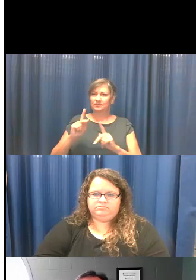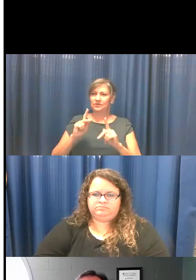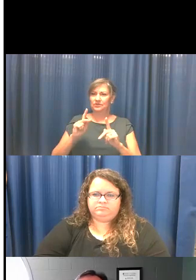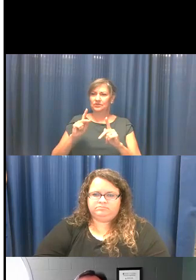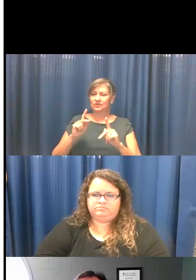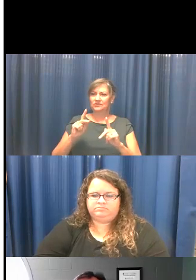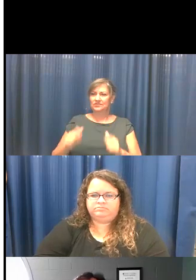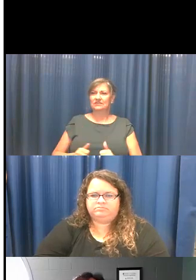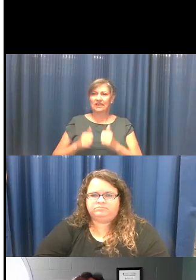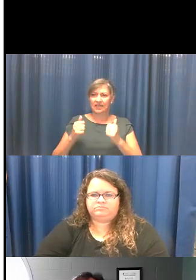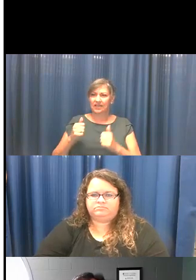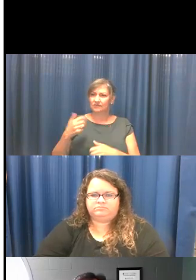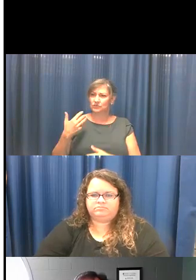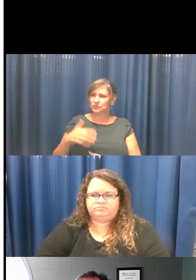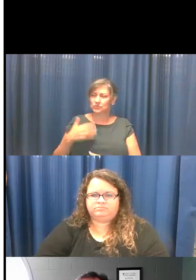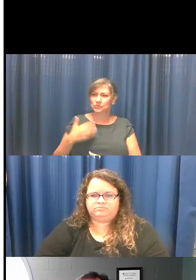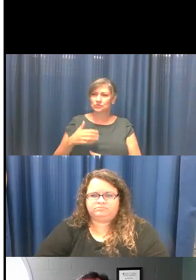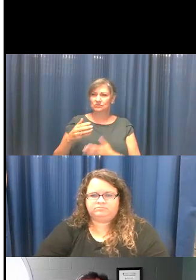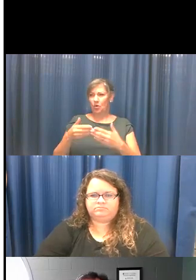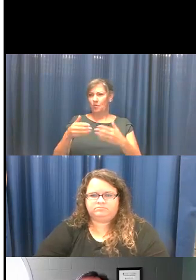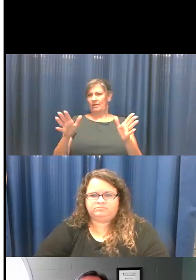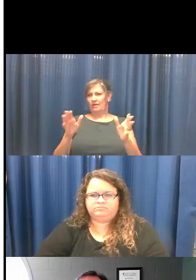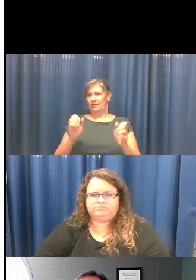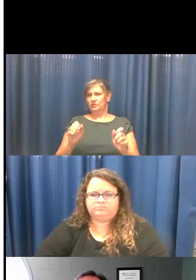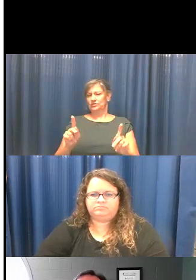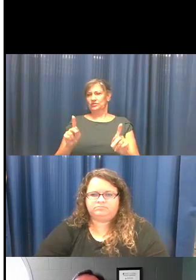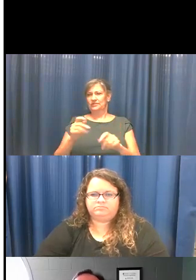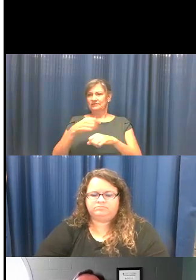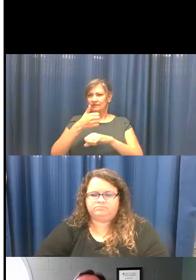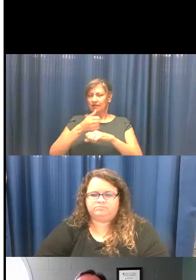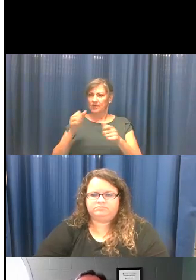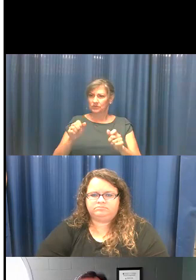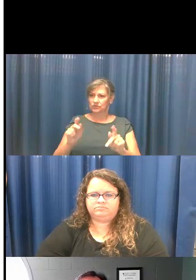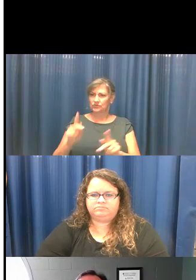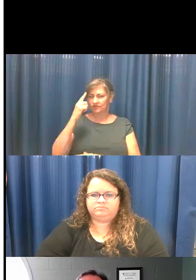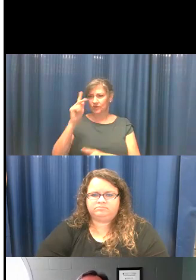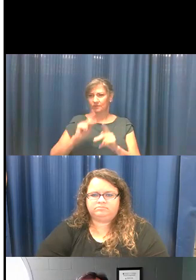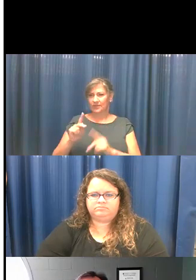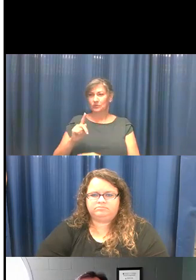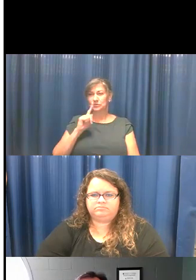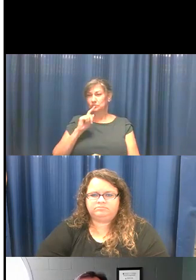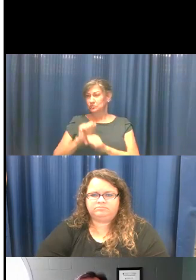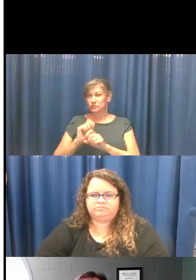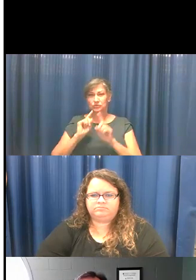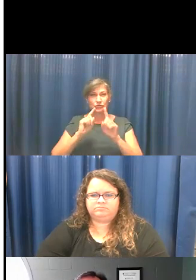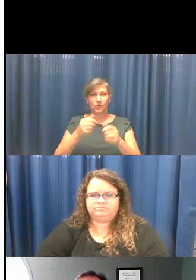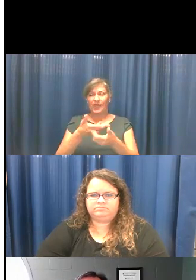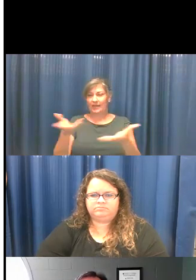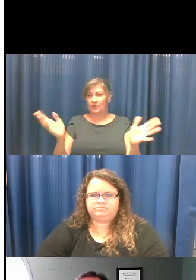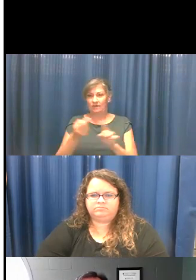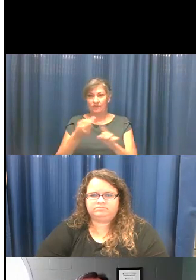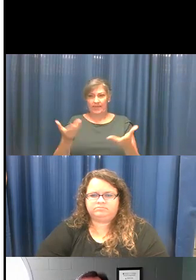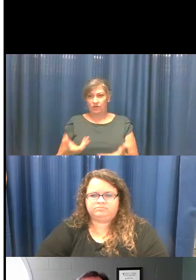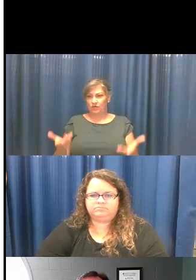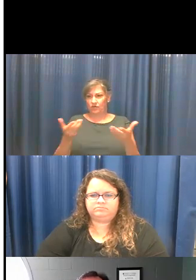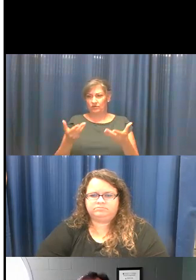to open opportunities to people and create opportunities for people to go literally anywhere from here. And we've